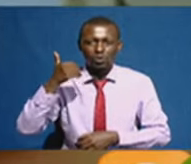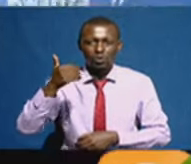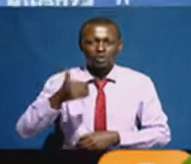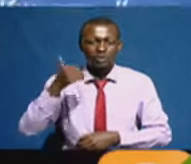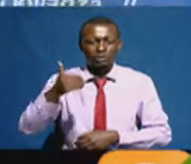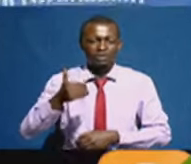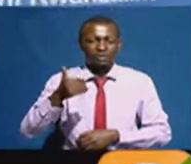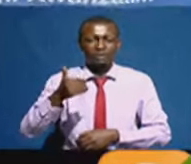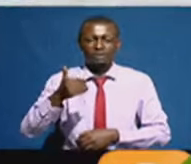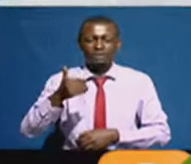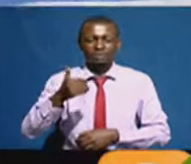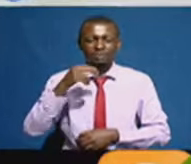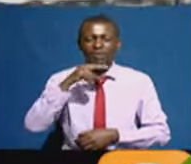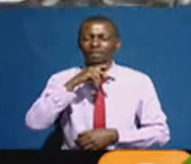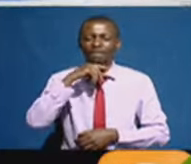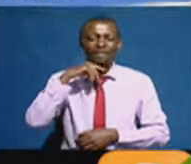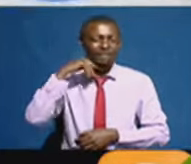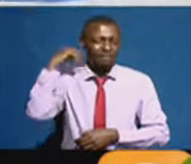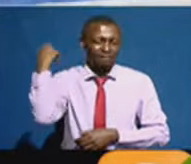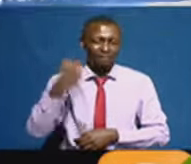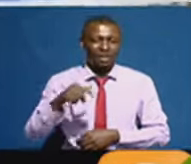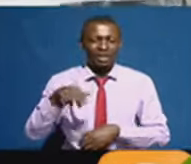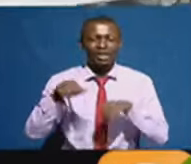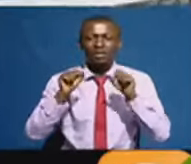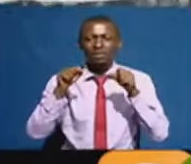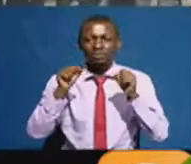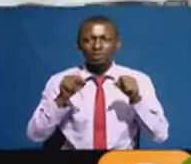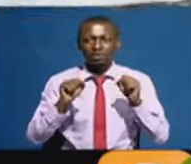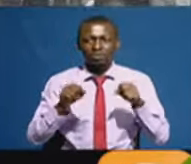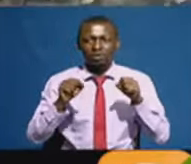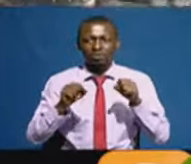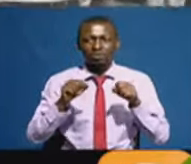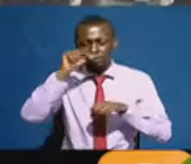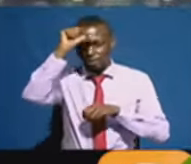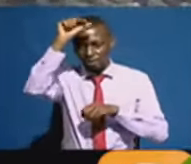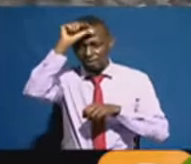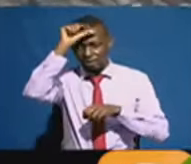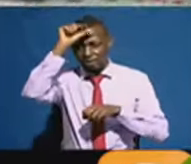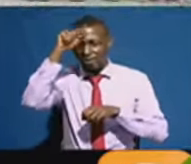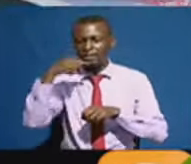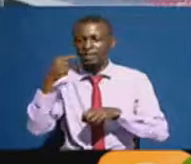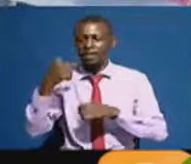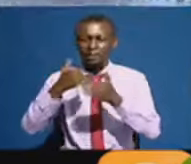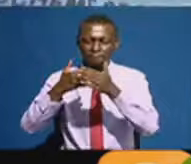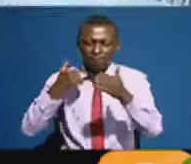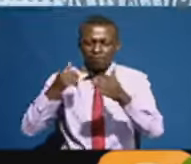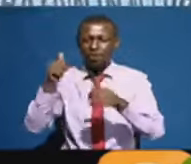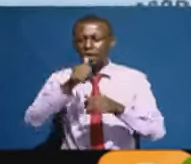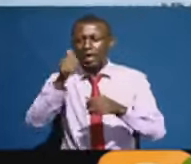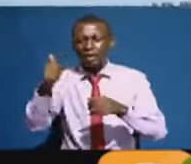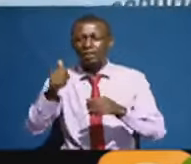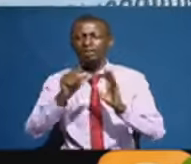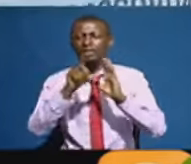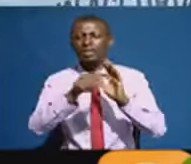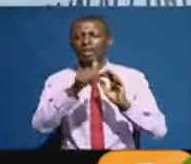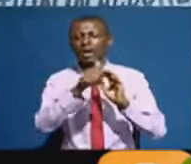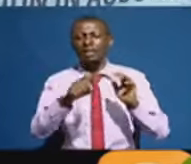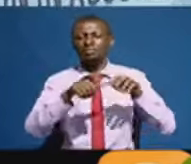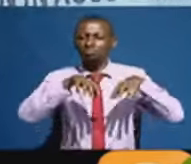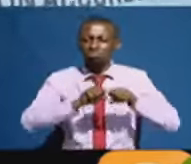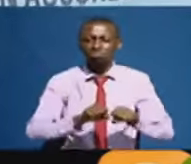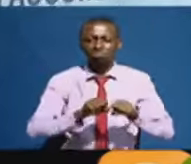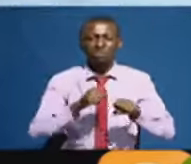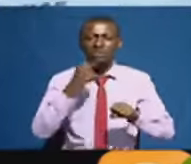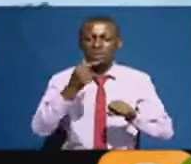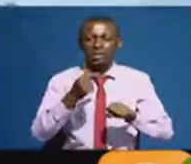a bit laughable the way we try and separate one regime from another. Yeah. What, in fact, we really never